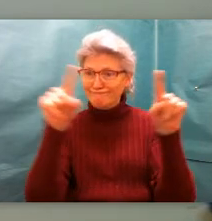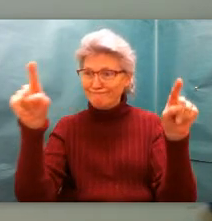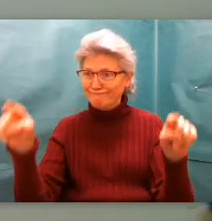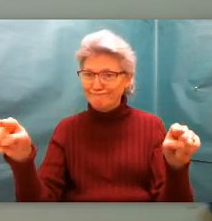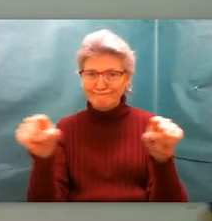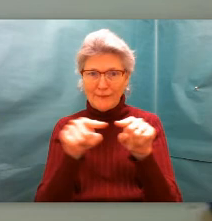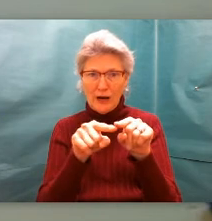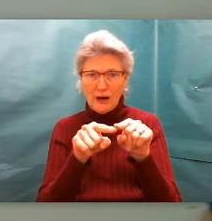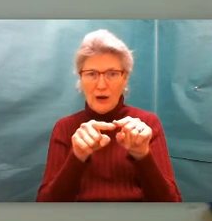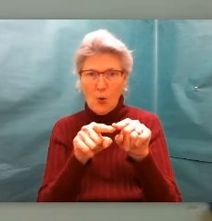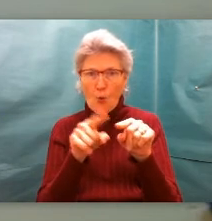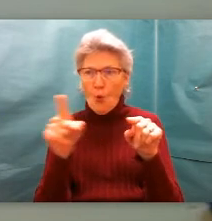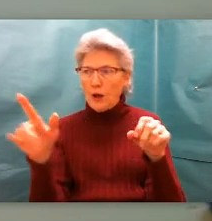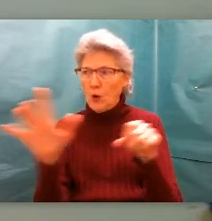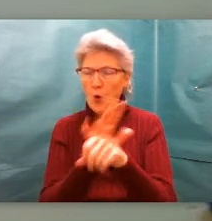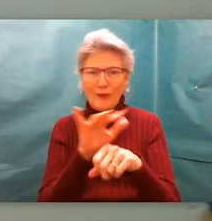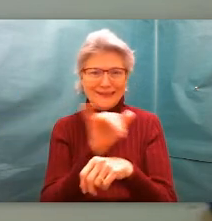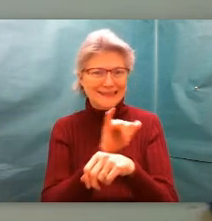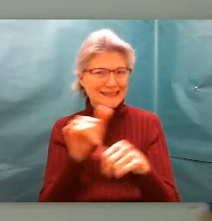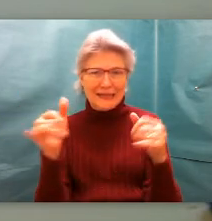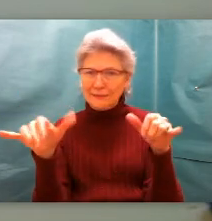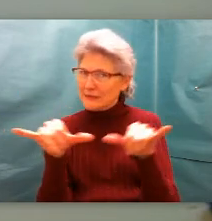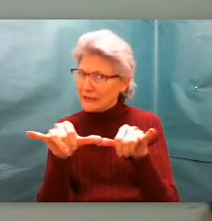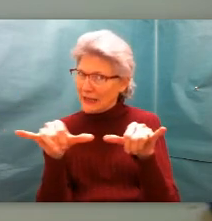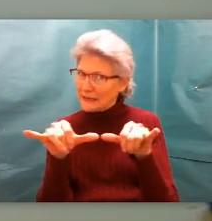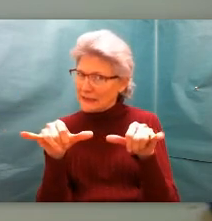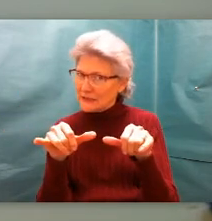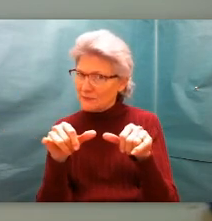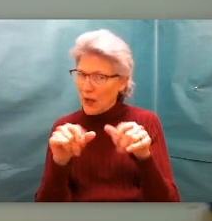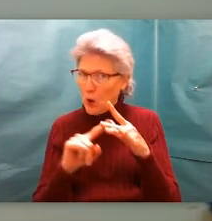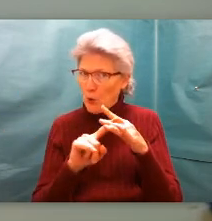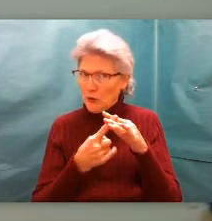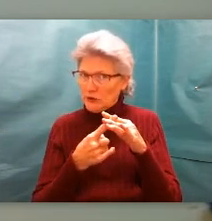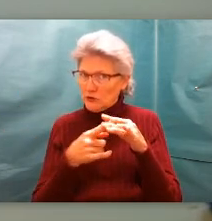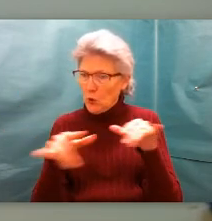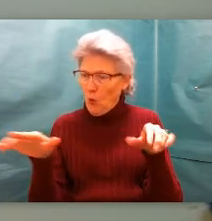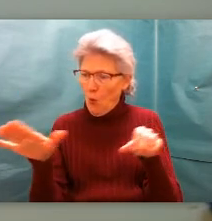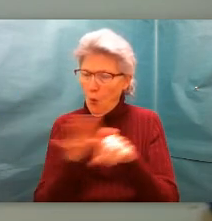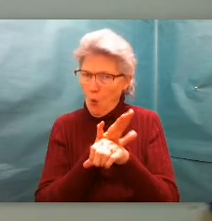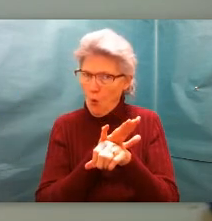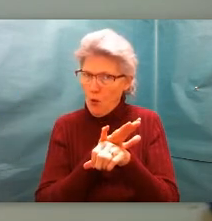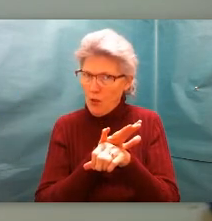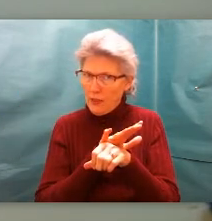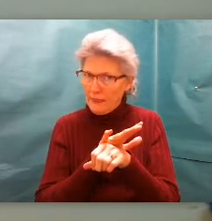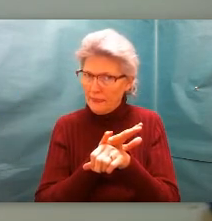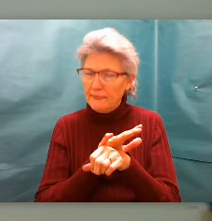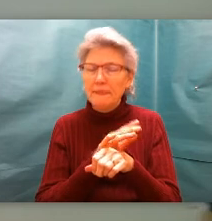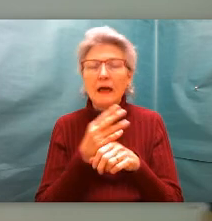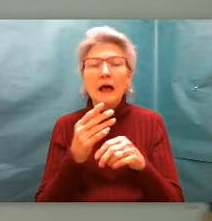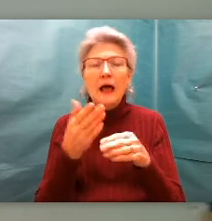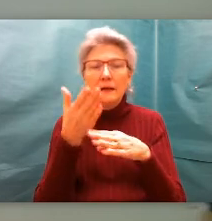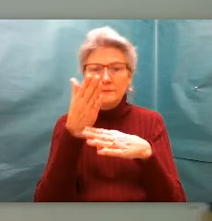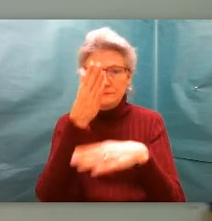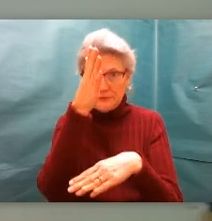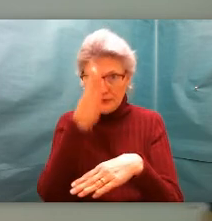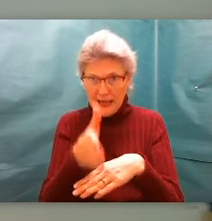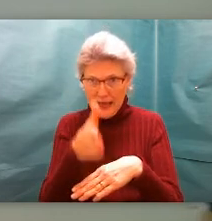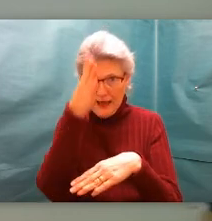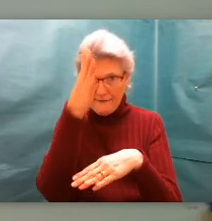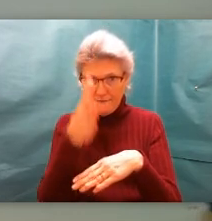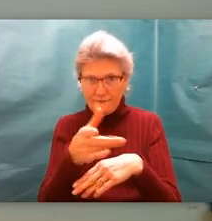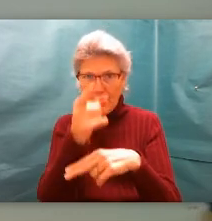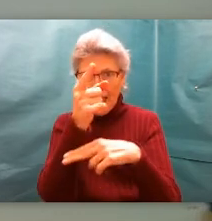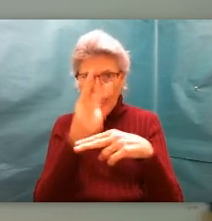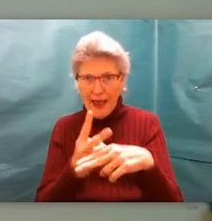1 hole that's the same size as my hole that I used for my 1/8. I'll split it in half to get